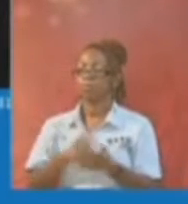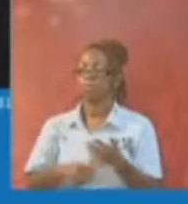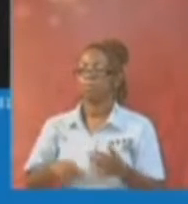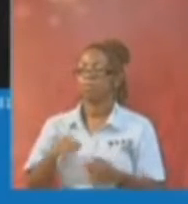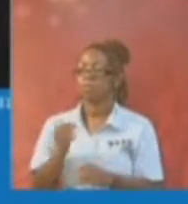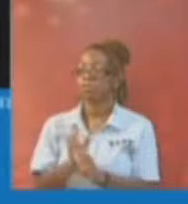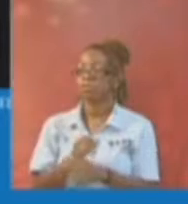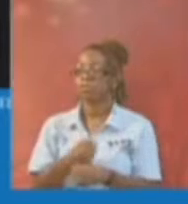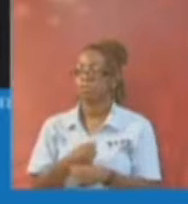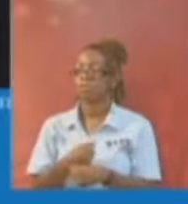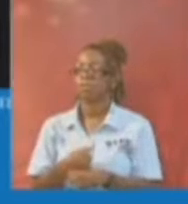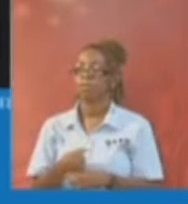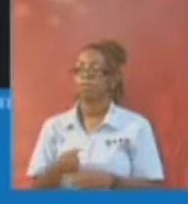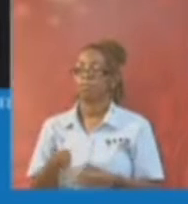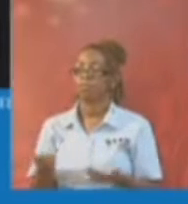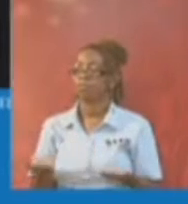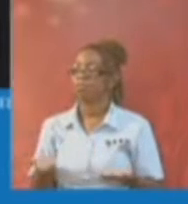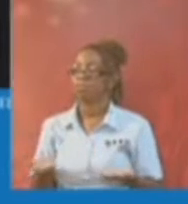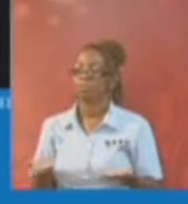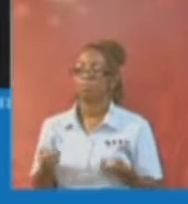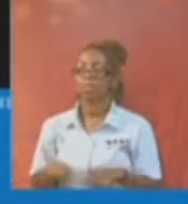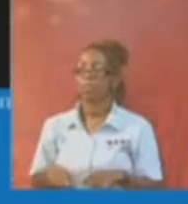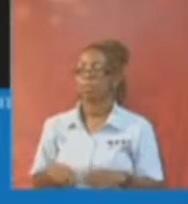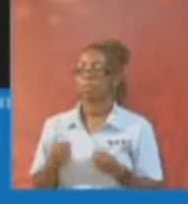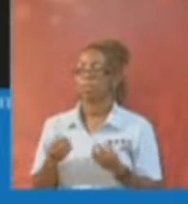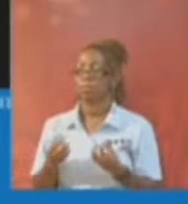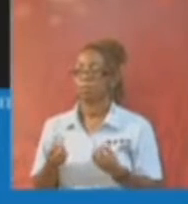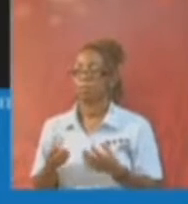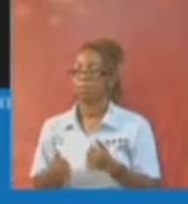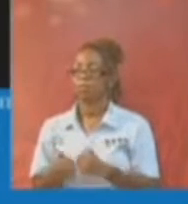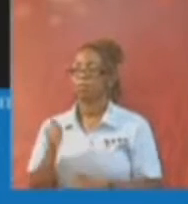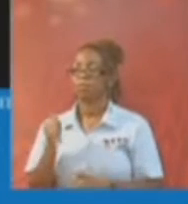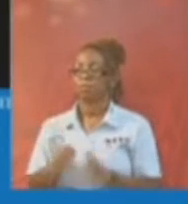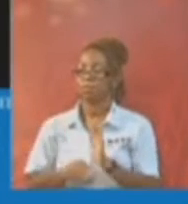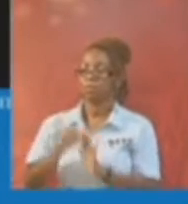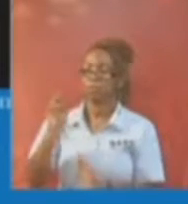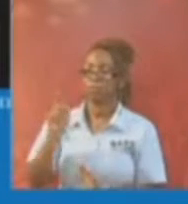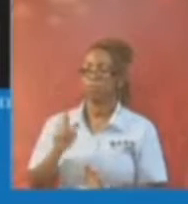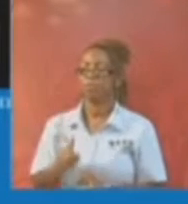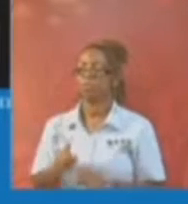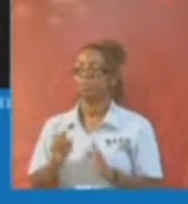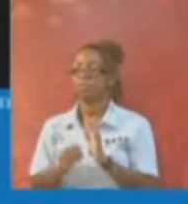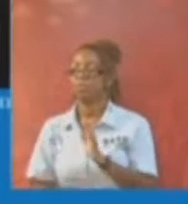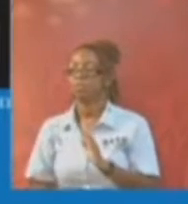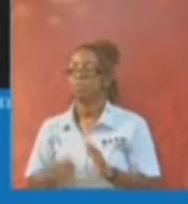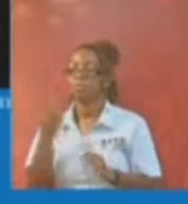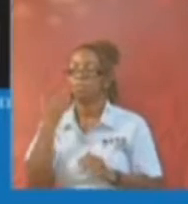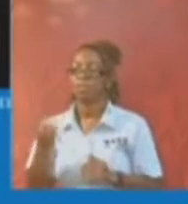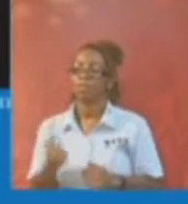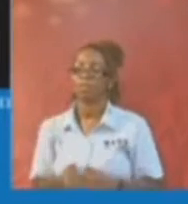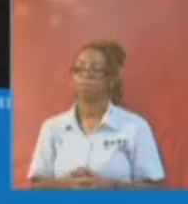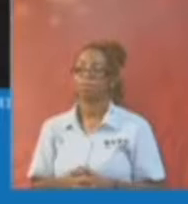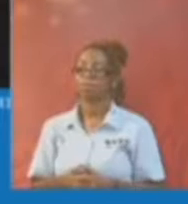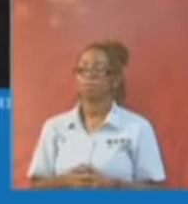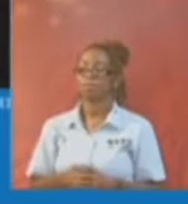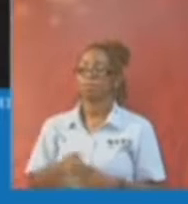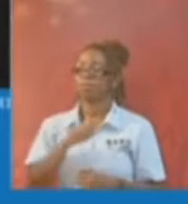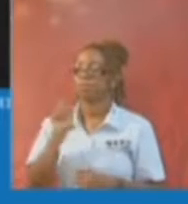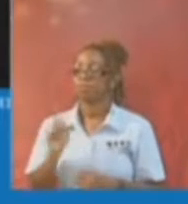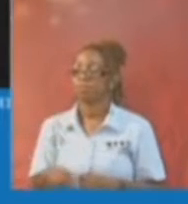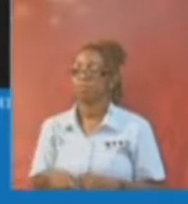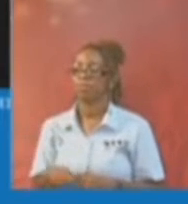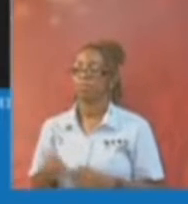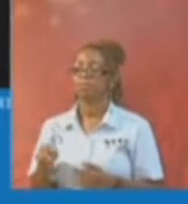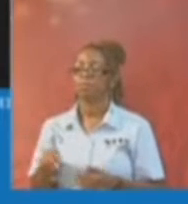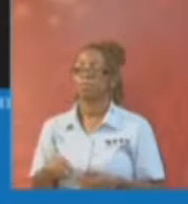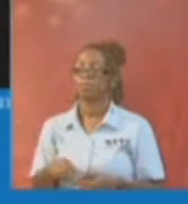Has the contact tracing been done? And arising out of that, my second question has to do in terms of the policy of the